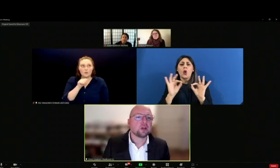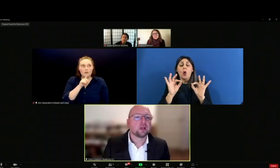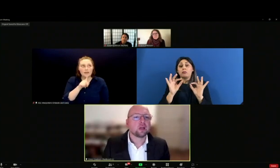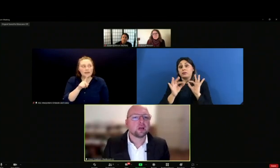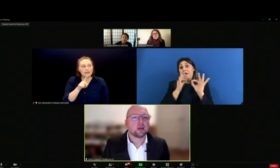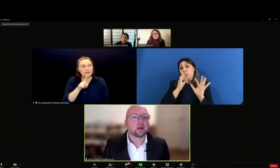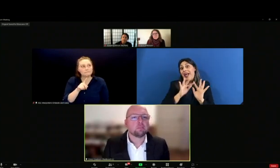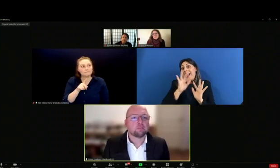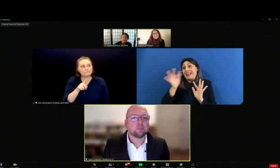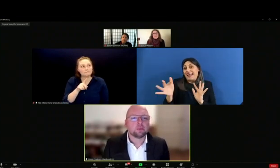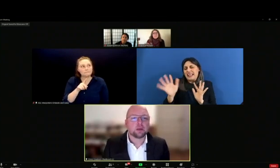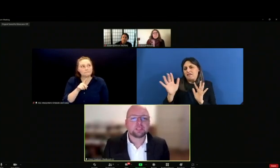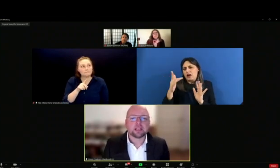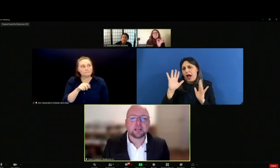of